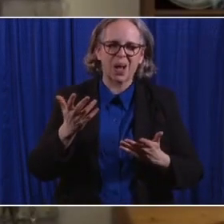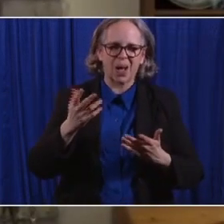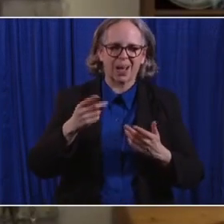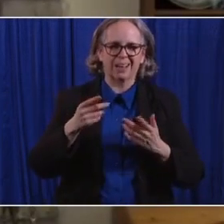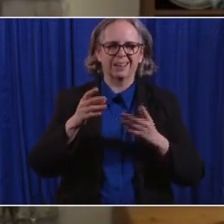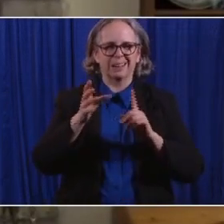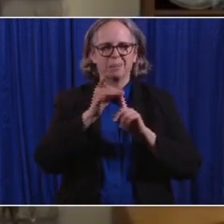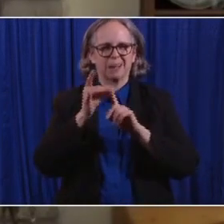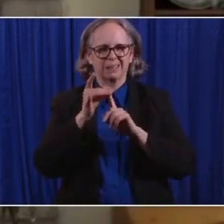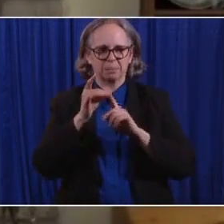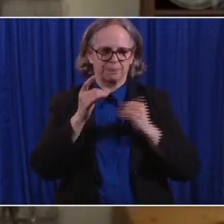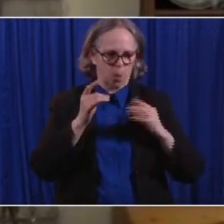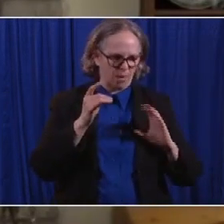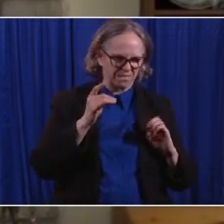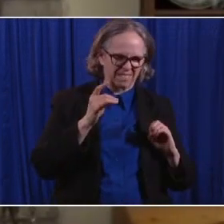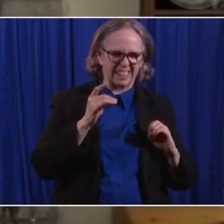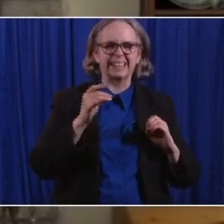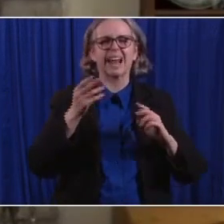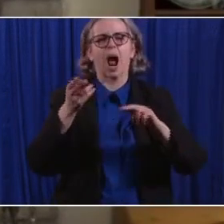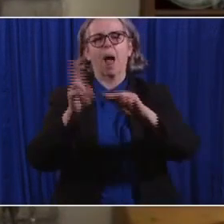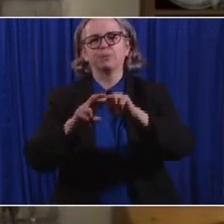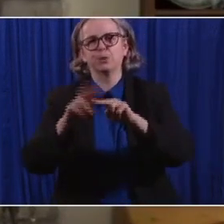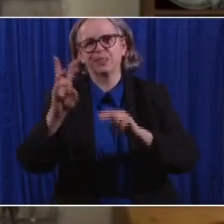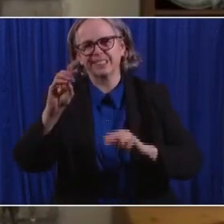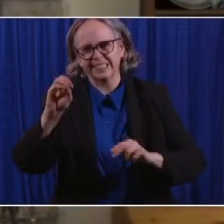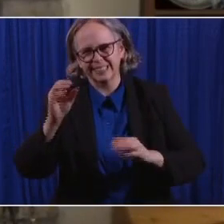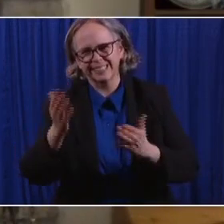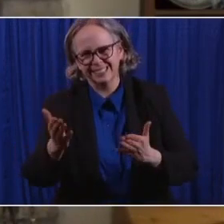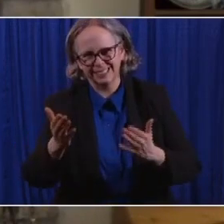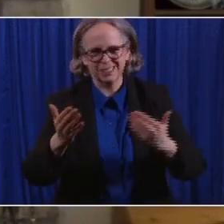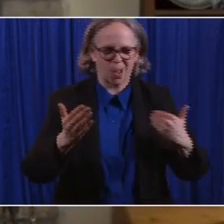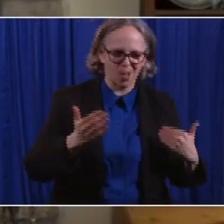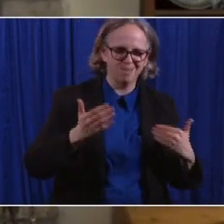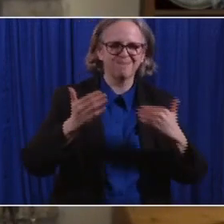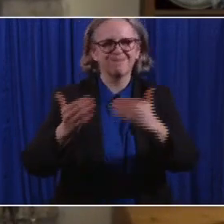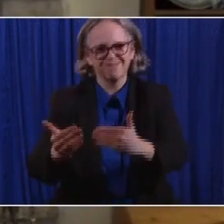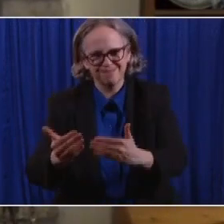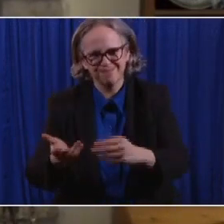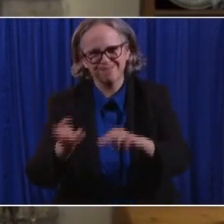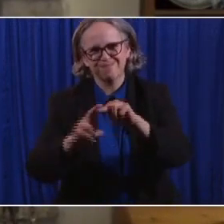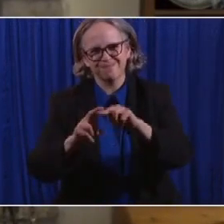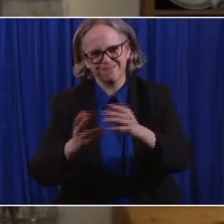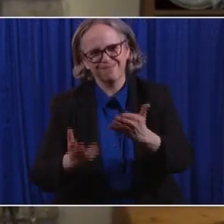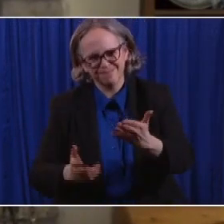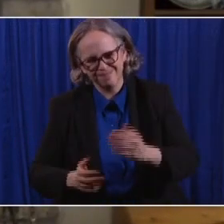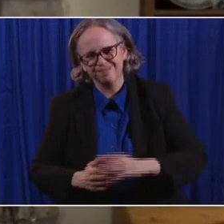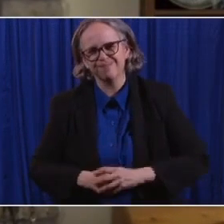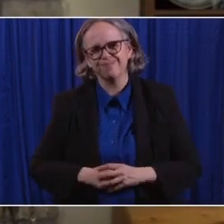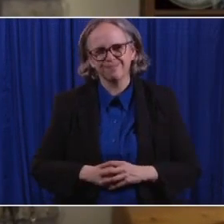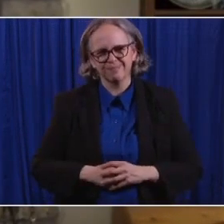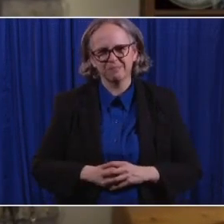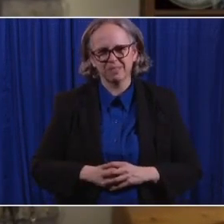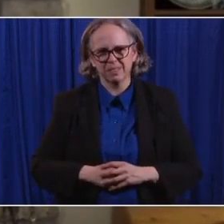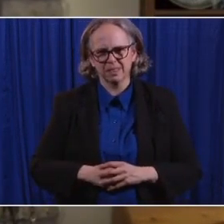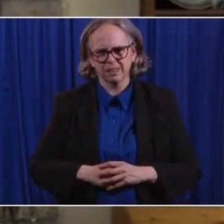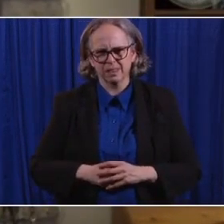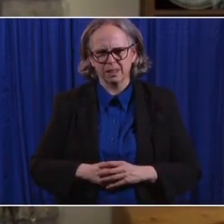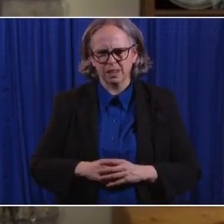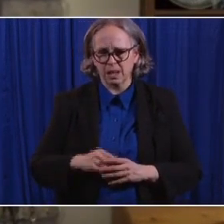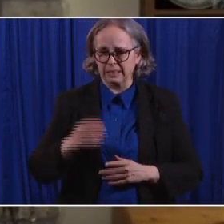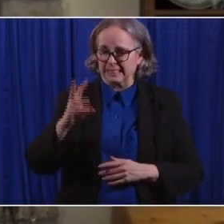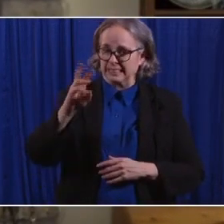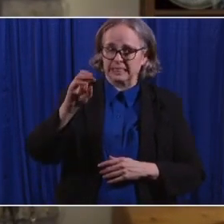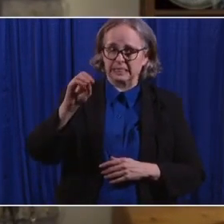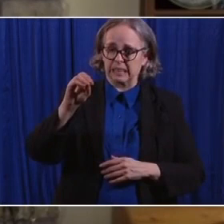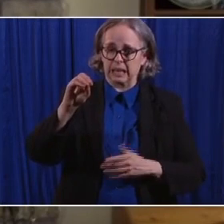difference, but it does mean they go back to orange for this week. Even with this increase, they're well below the state average. We'll keep a close